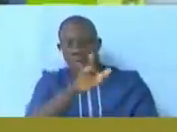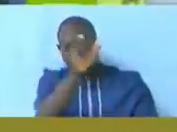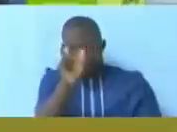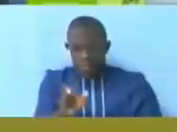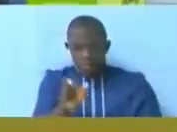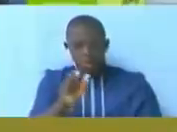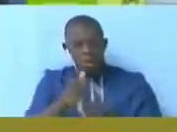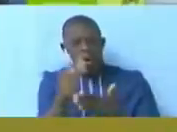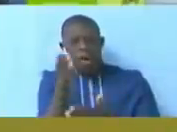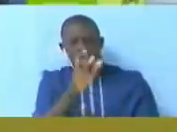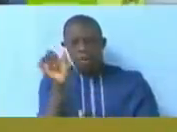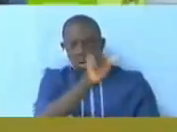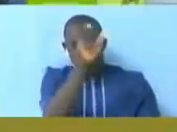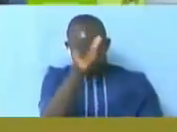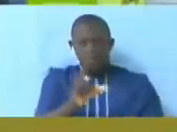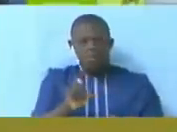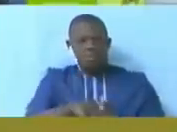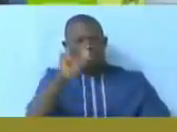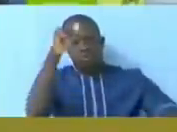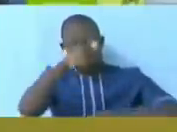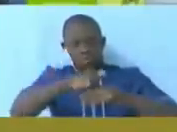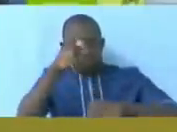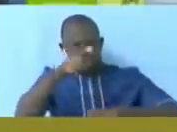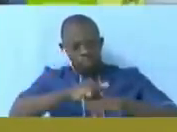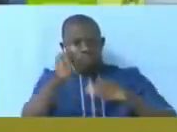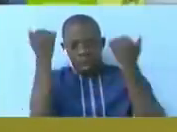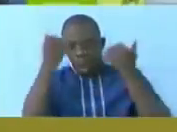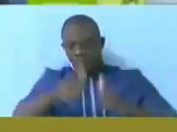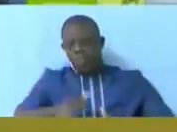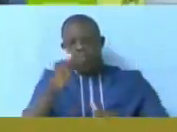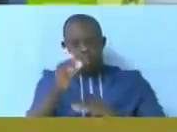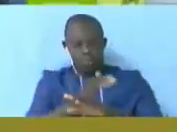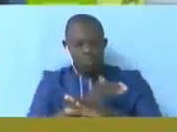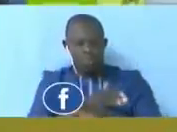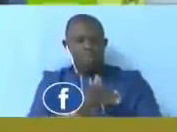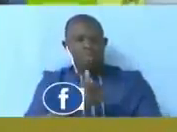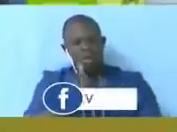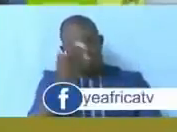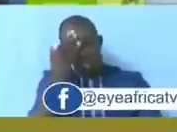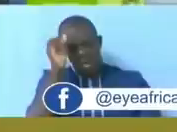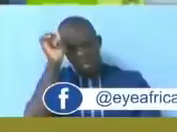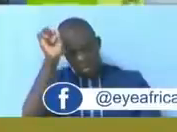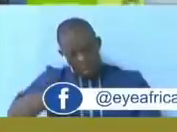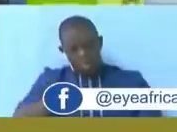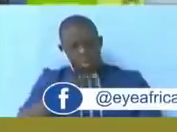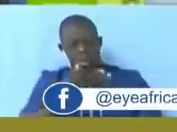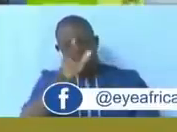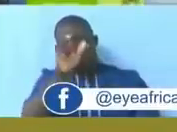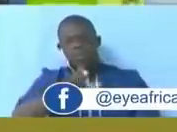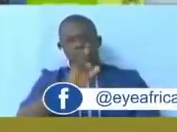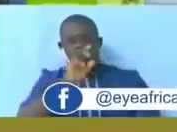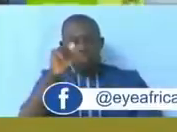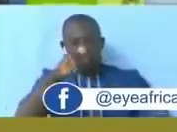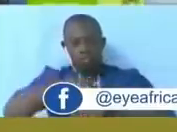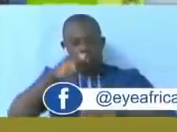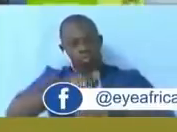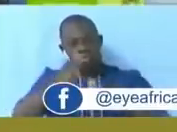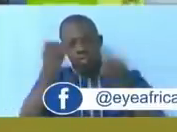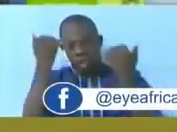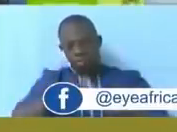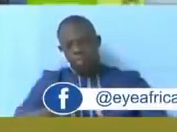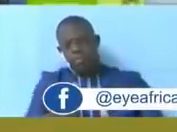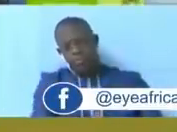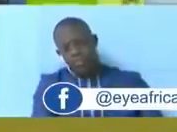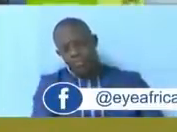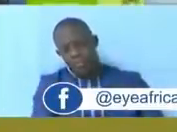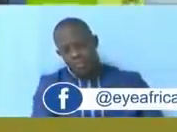Satara itelukono hani mo klinti je mamenta jire ya wala ka fo itelu mo besi tanka tajire yama wotakela num fereti je